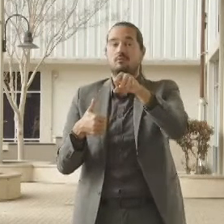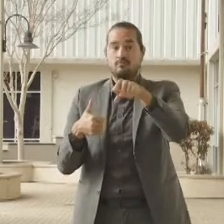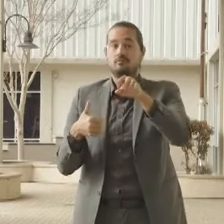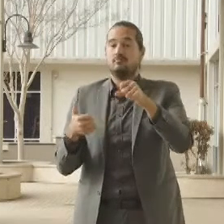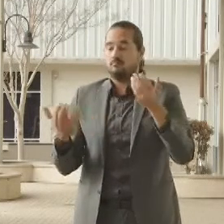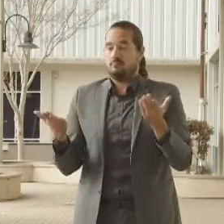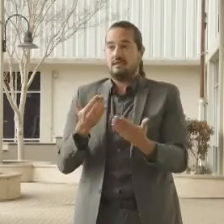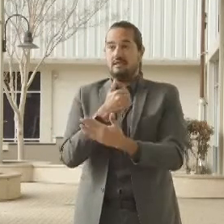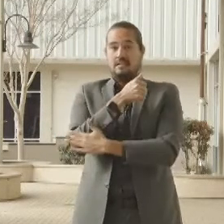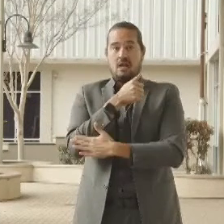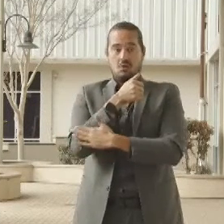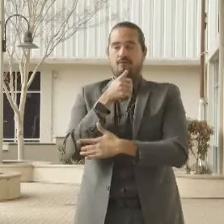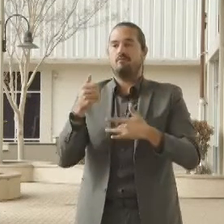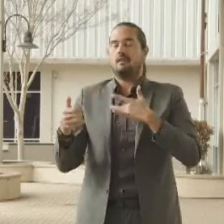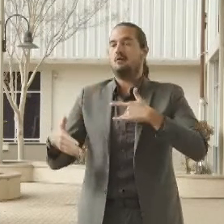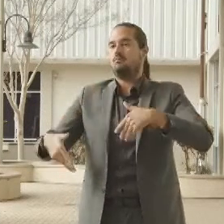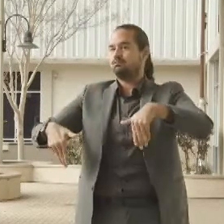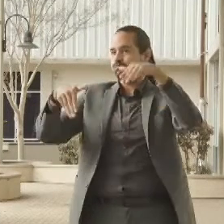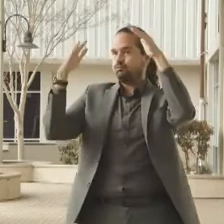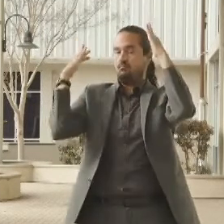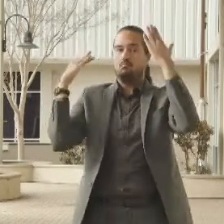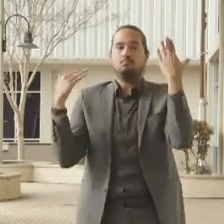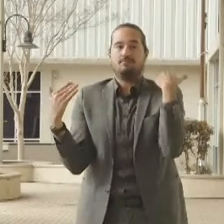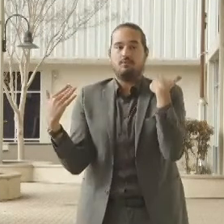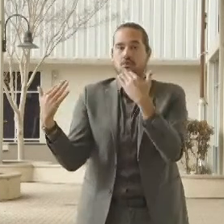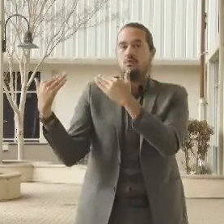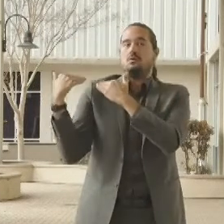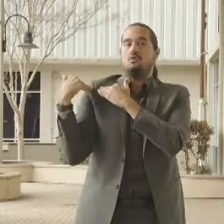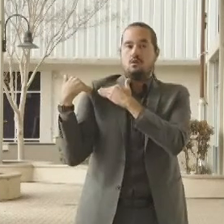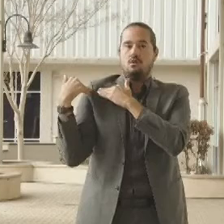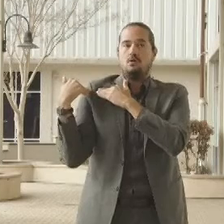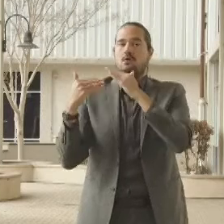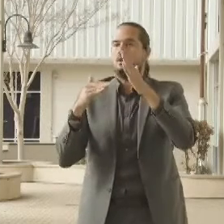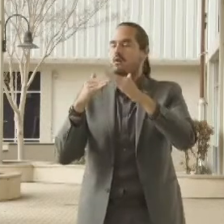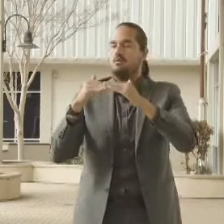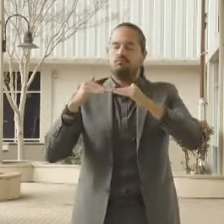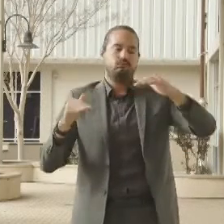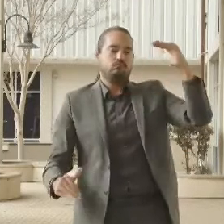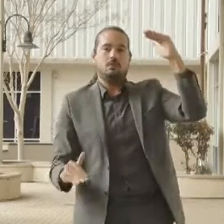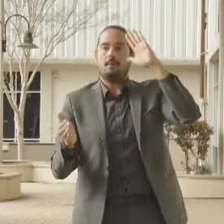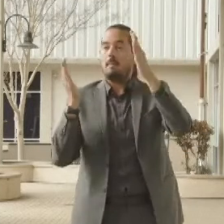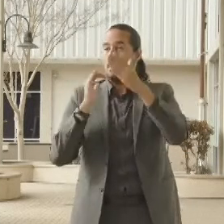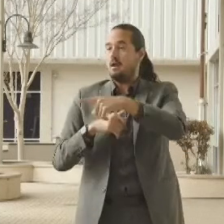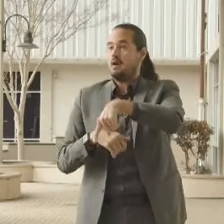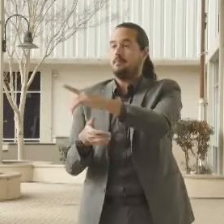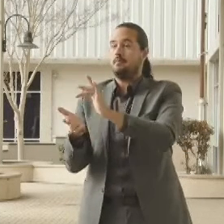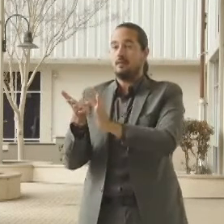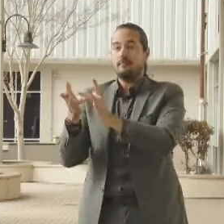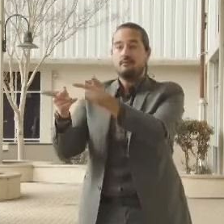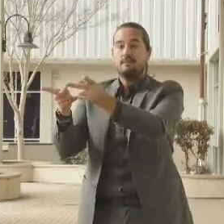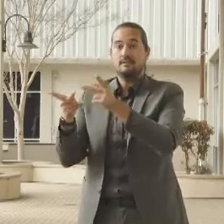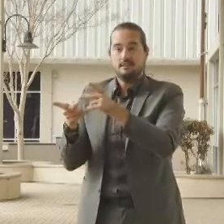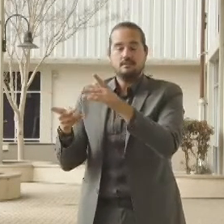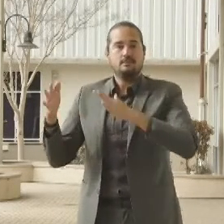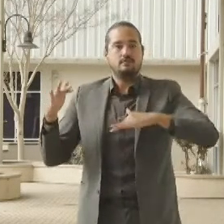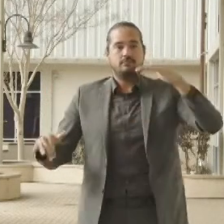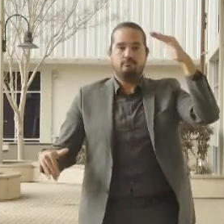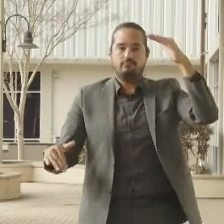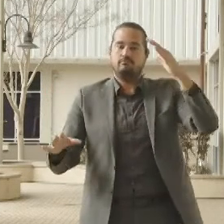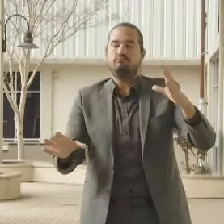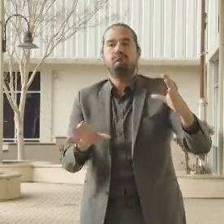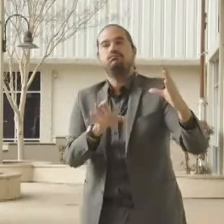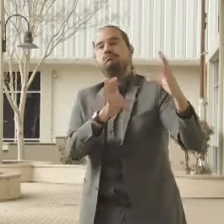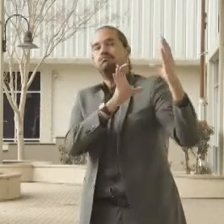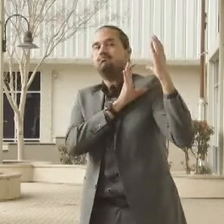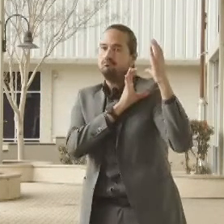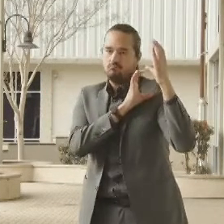a disproportionate burden of testing throughout the pandemic by a very wide margin.